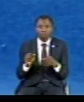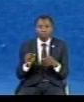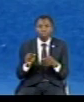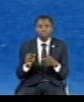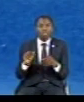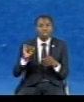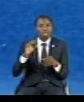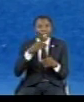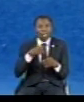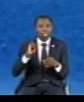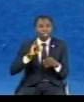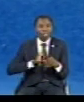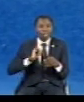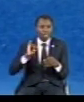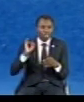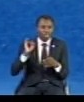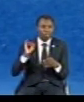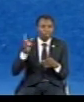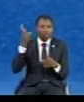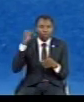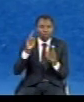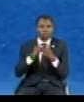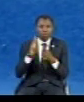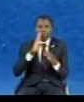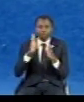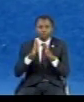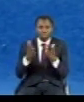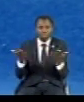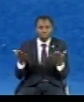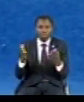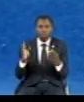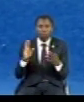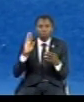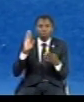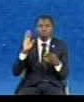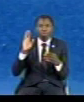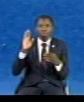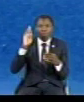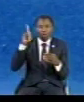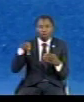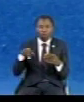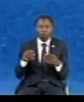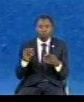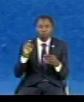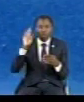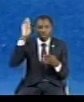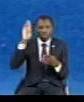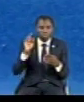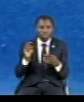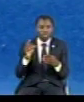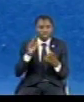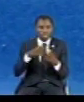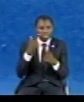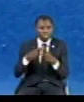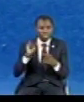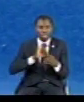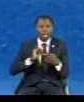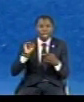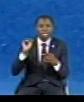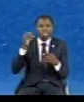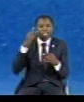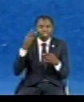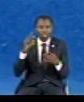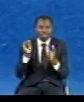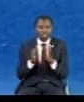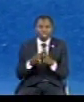I was to be opened up and I feel pressed. I said that I need to use the toilets. And